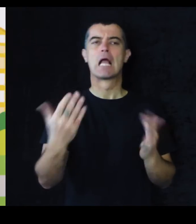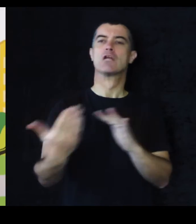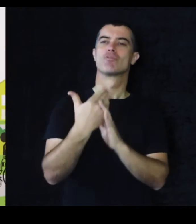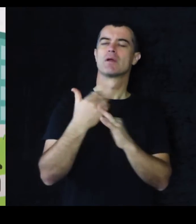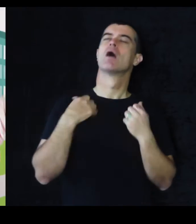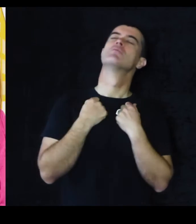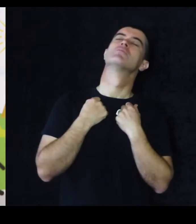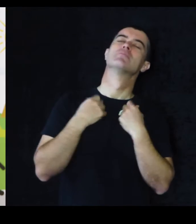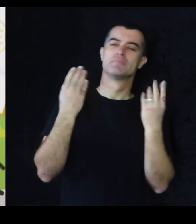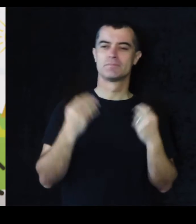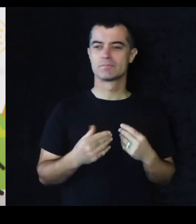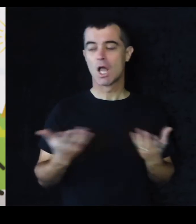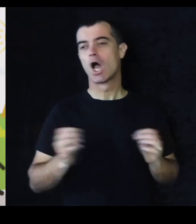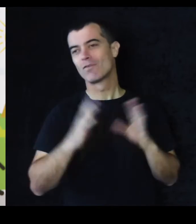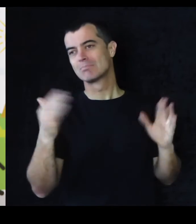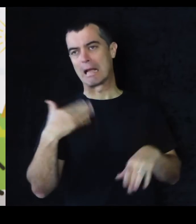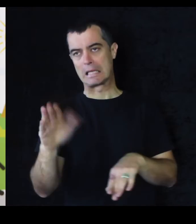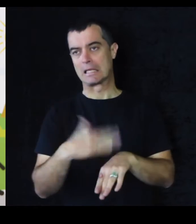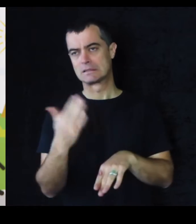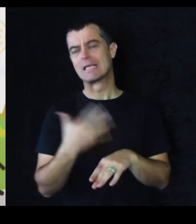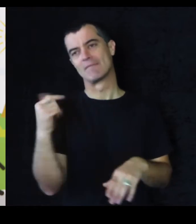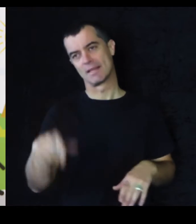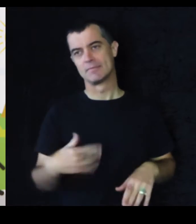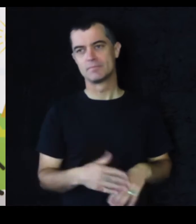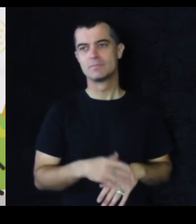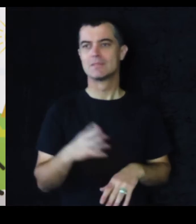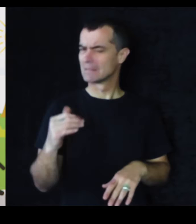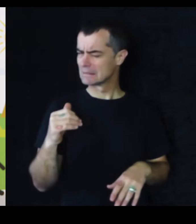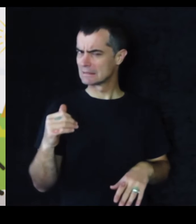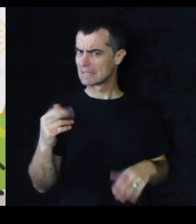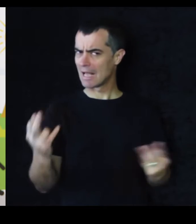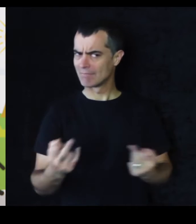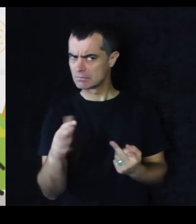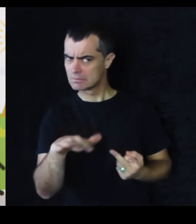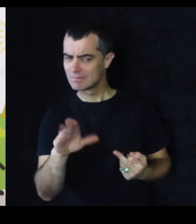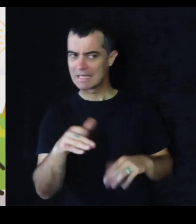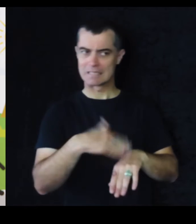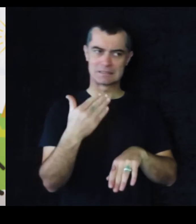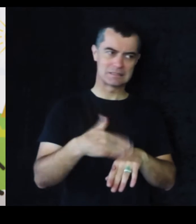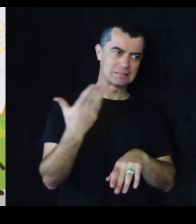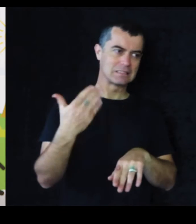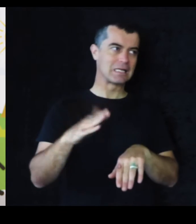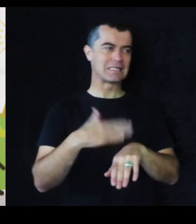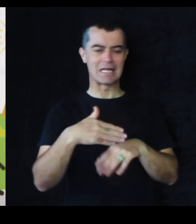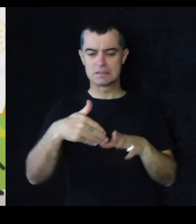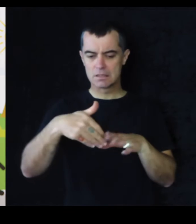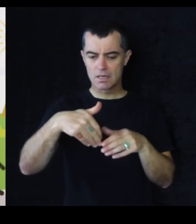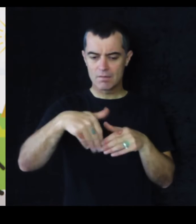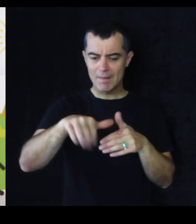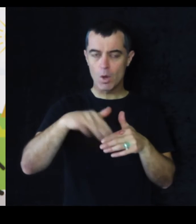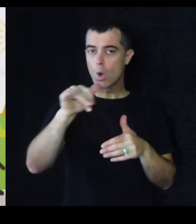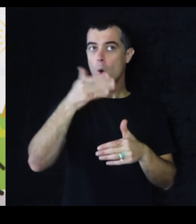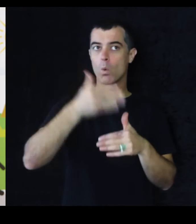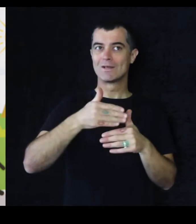interrupted. You know what I mean? Of course, my cats would be there. There's got to be space for cats. So I'd have to have either a cat flap or a window